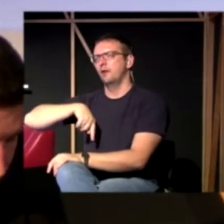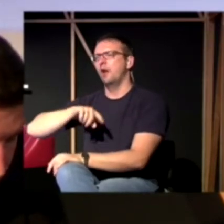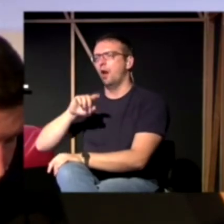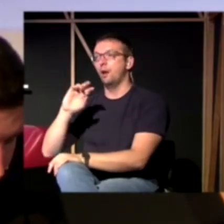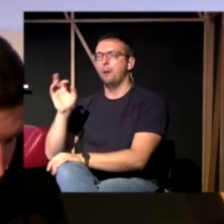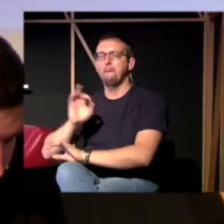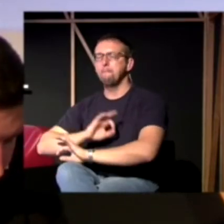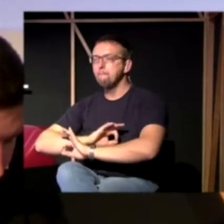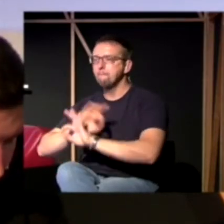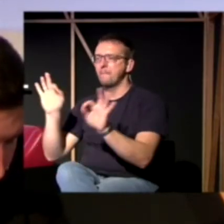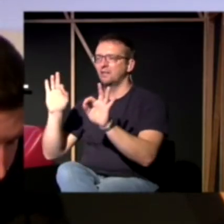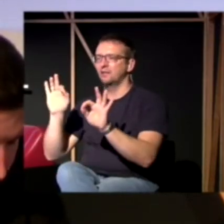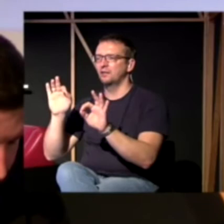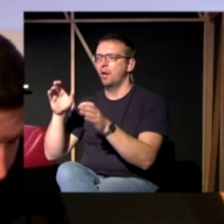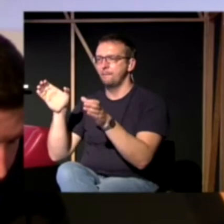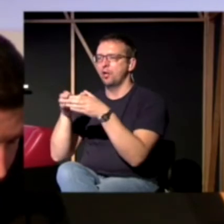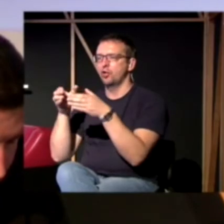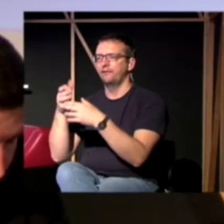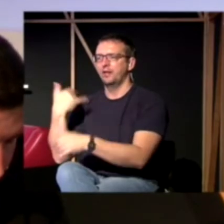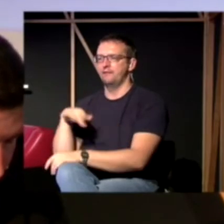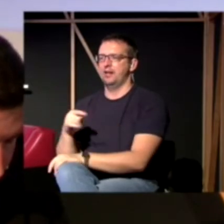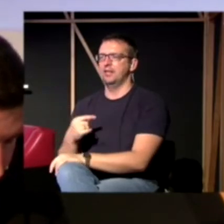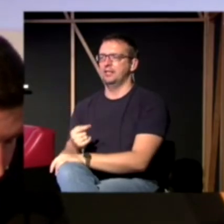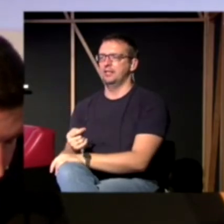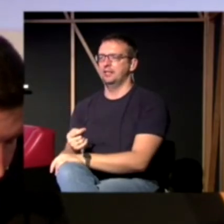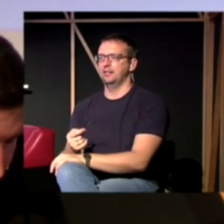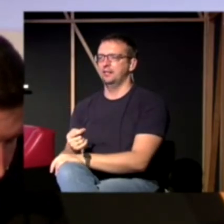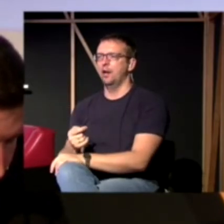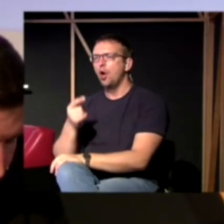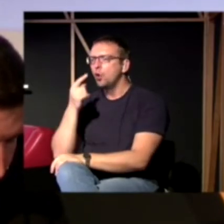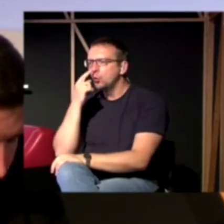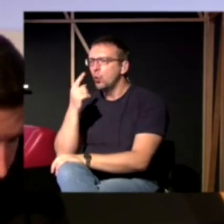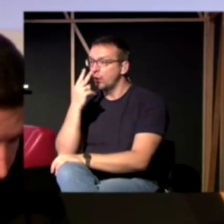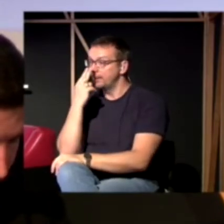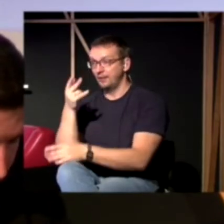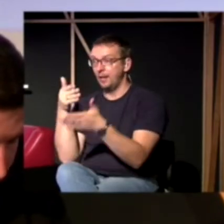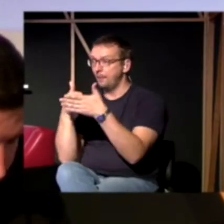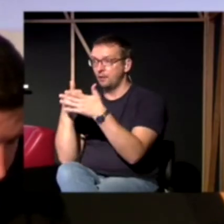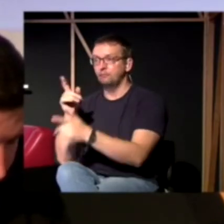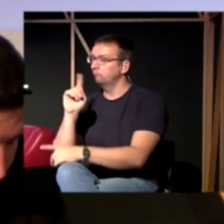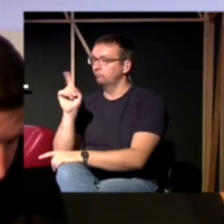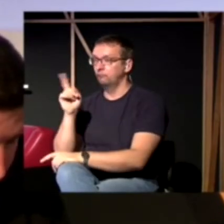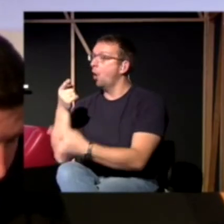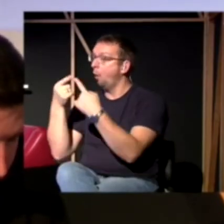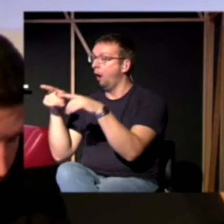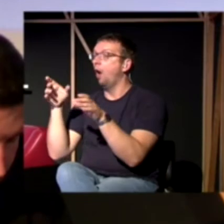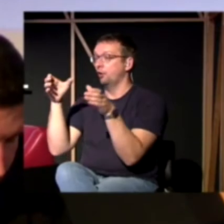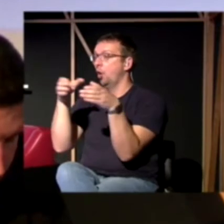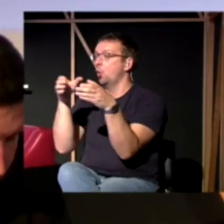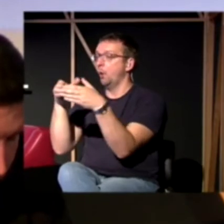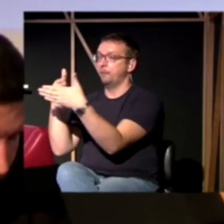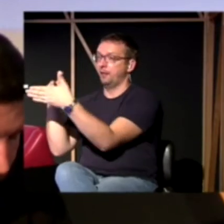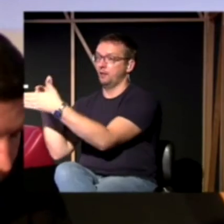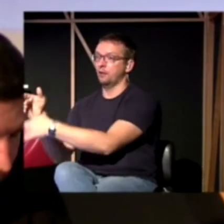with disabilities, but the all young people. For me, all these